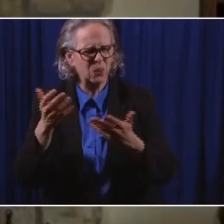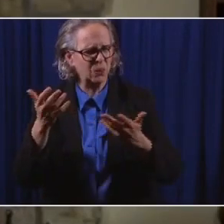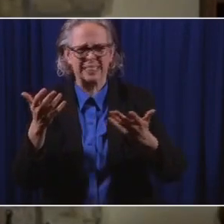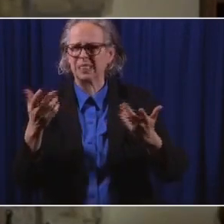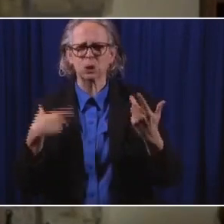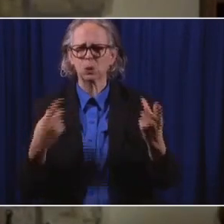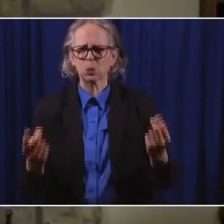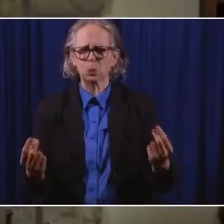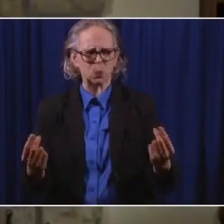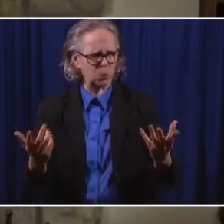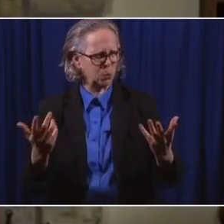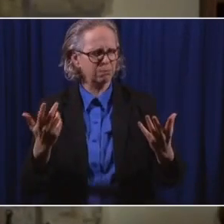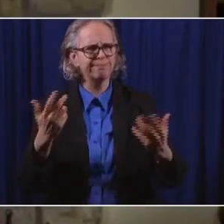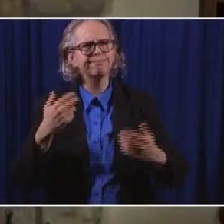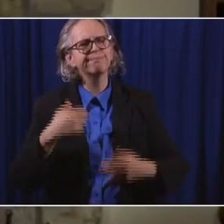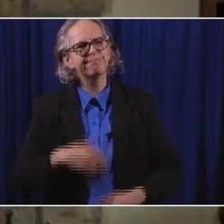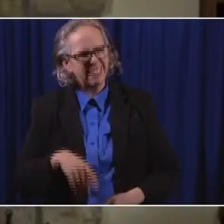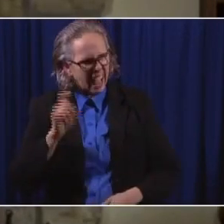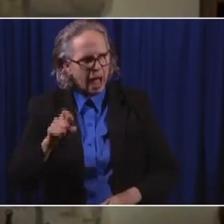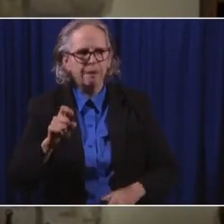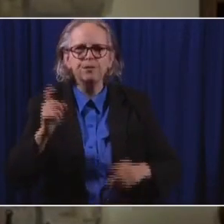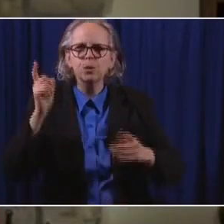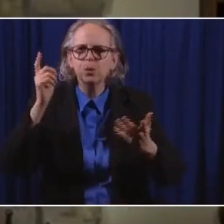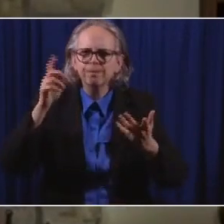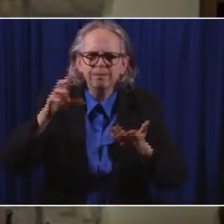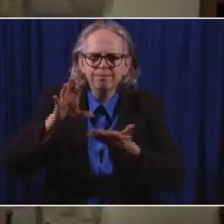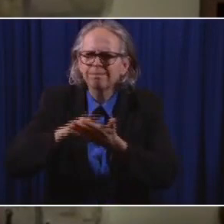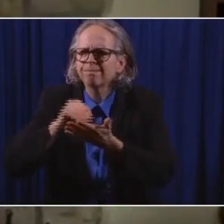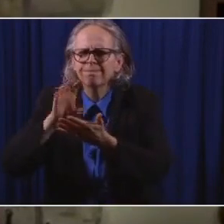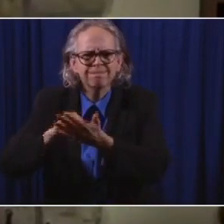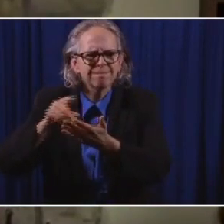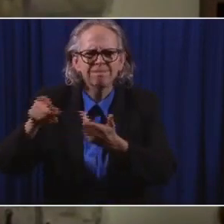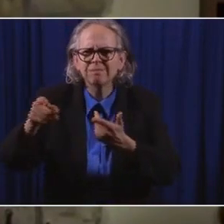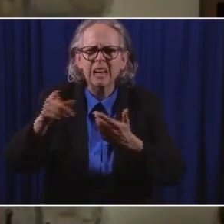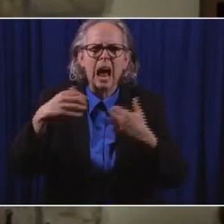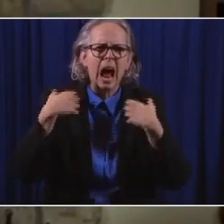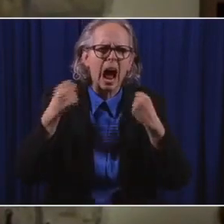directors. They're the ones that are out there, 113 different